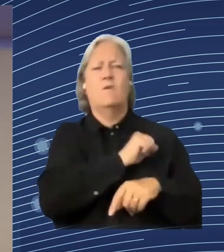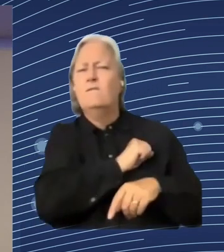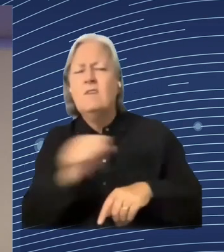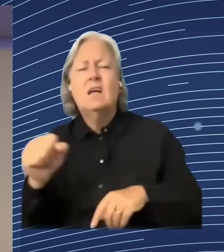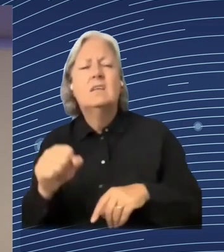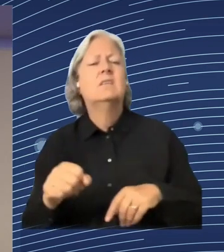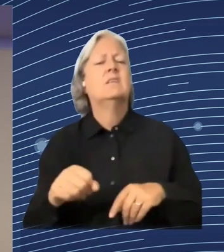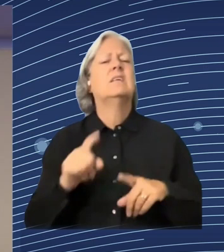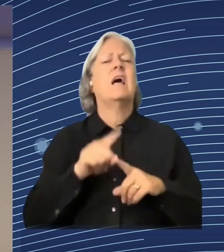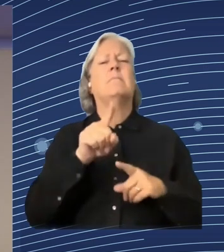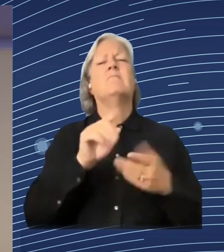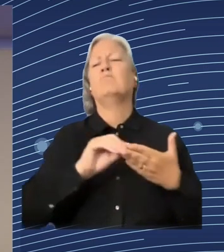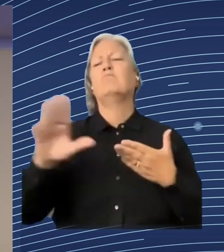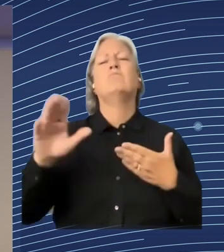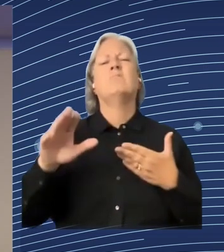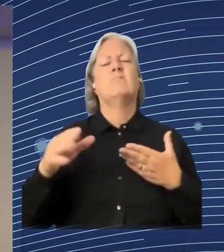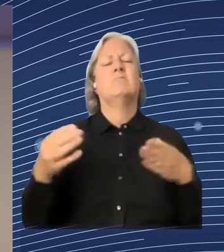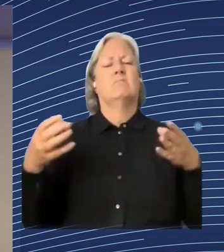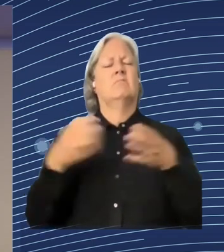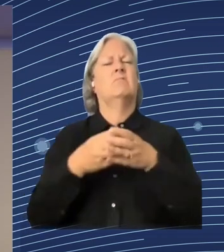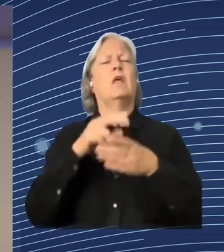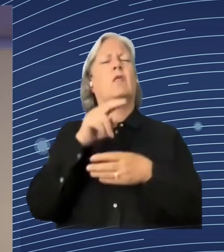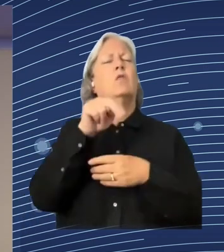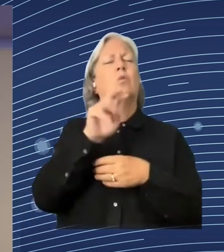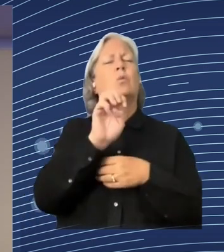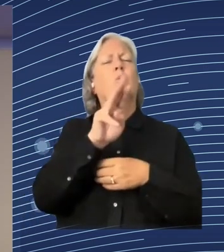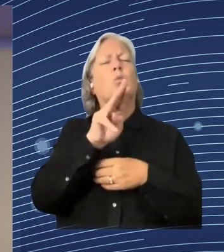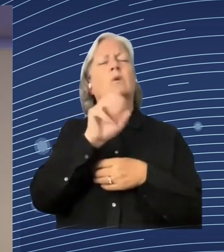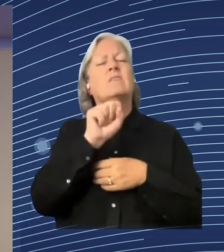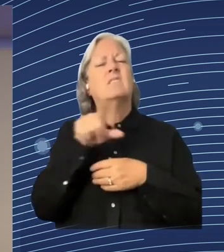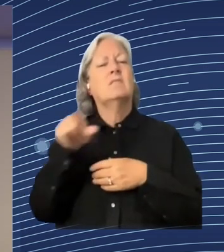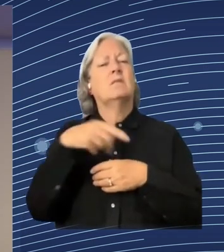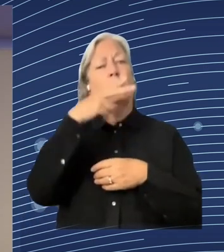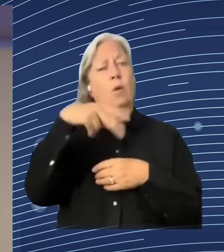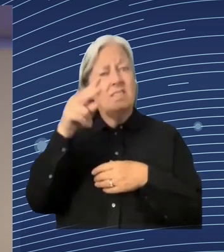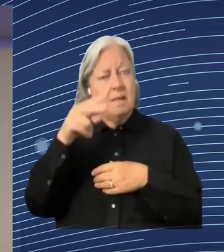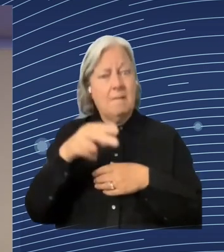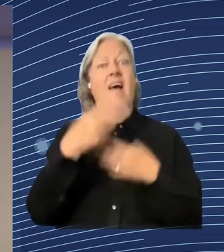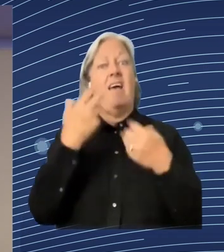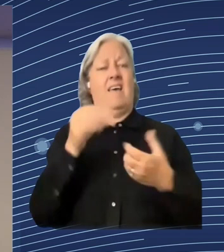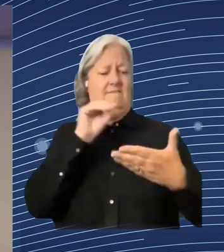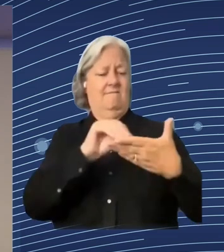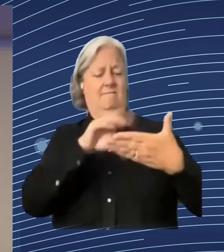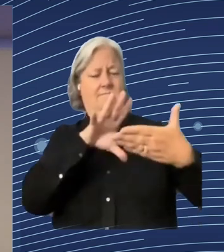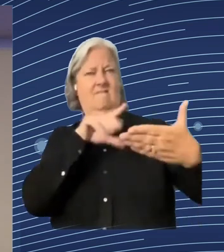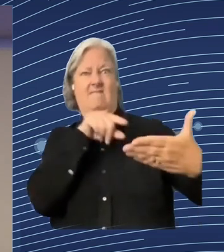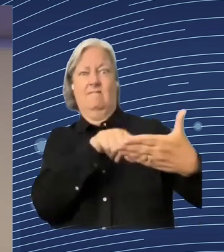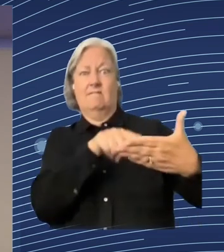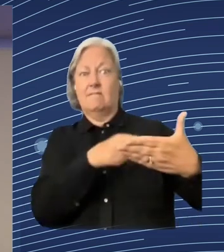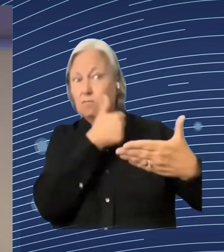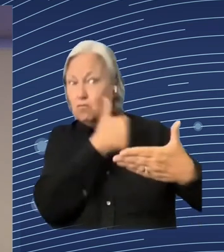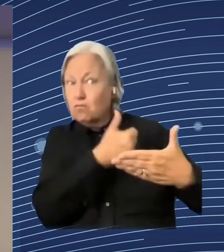WhatsApp group, and then automatically you receive if all the information in the article is right or it's